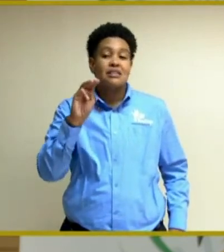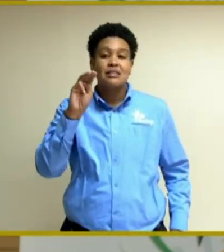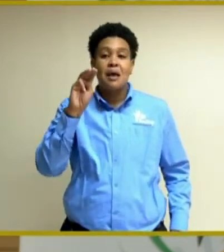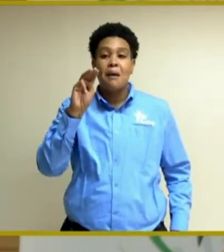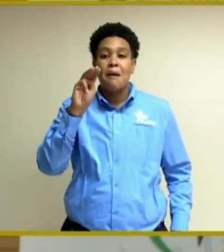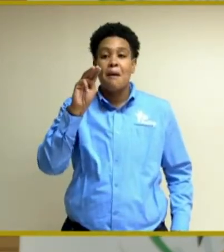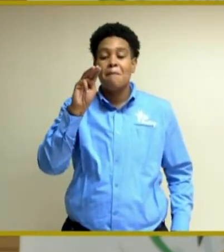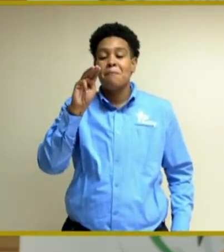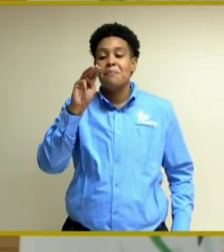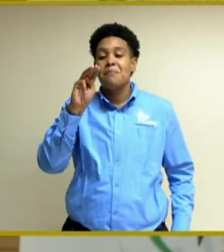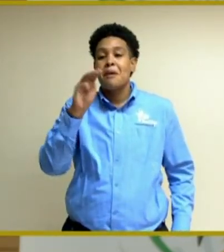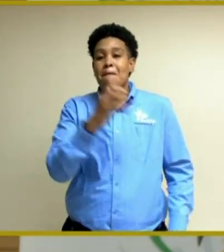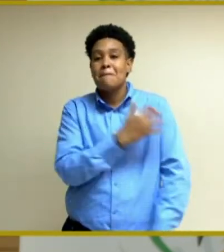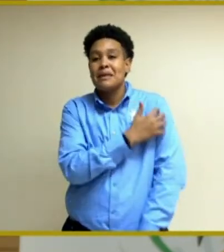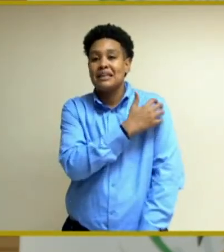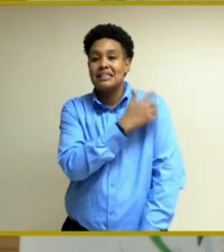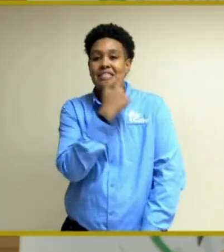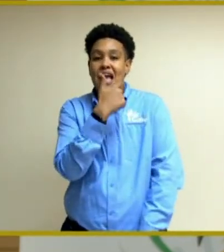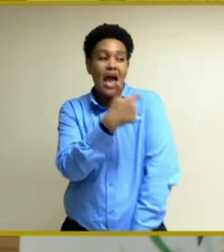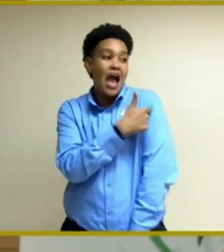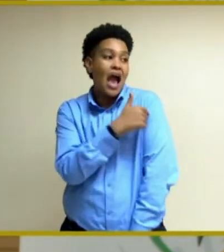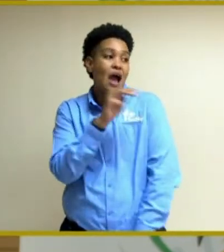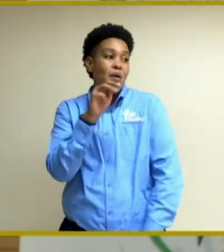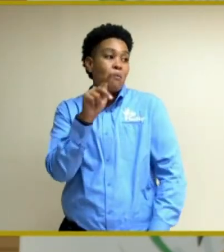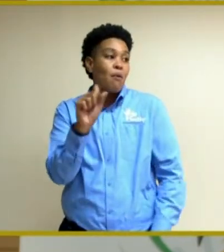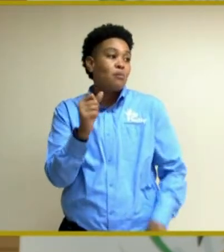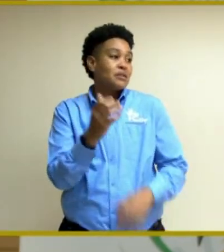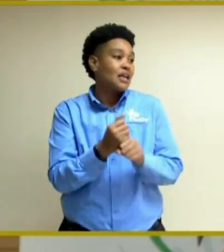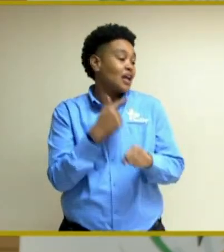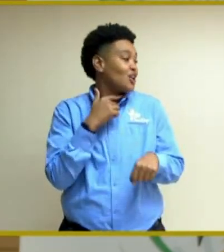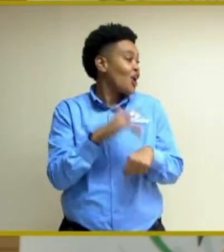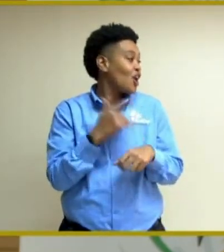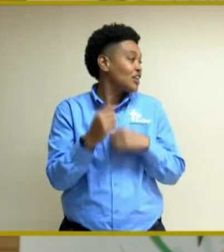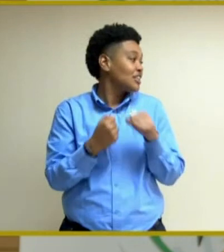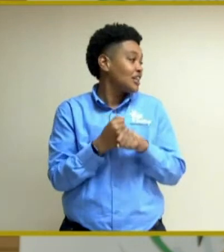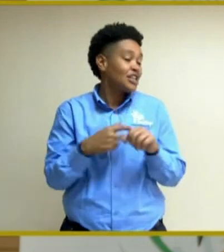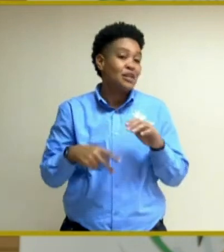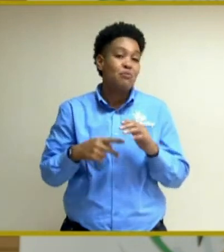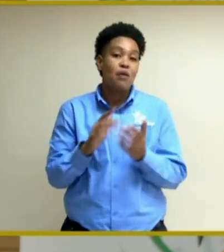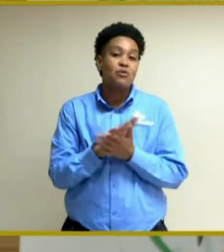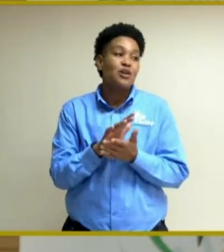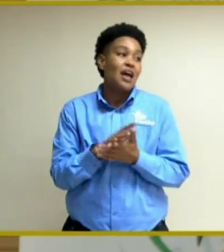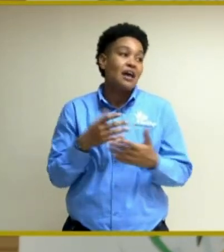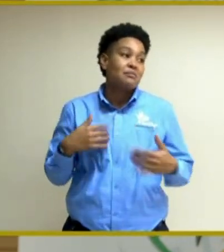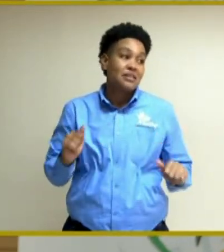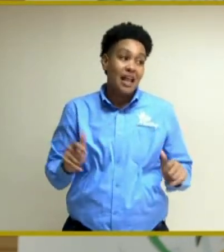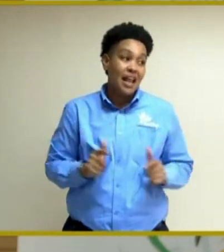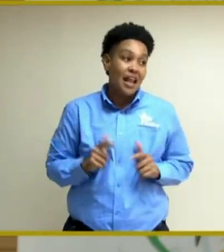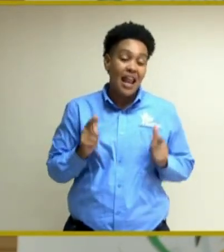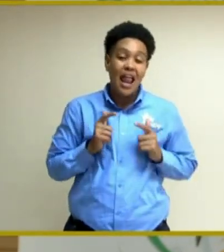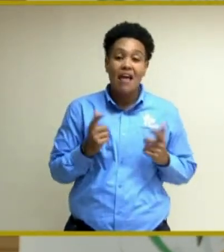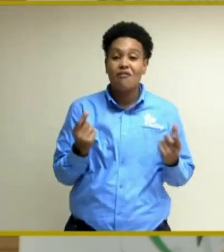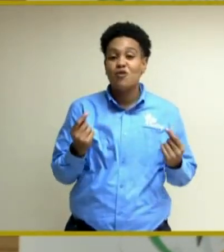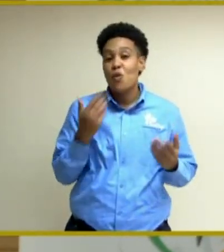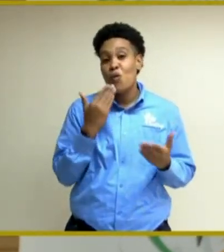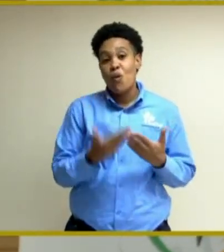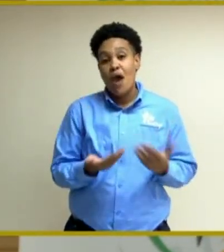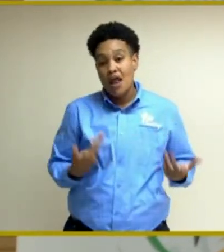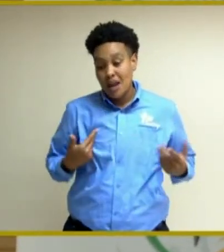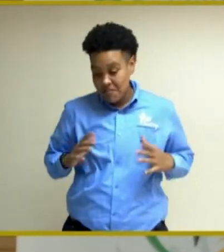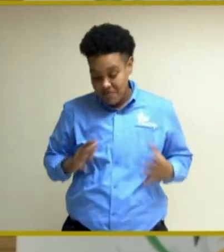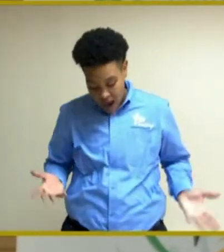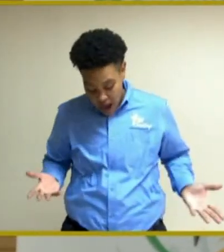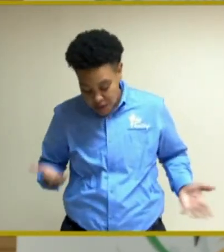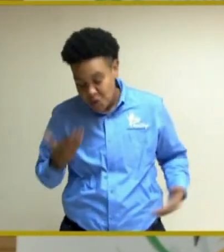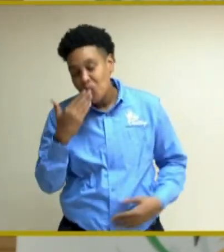jab that we all got in our early years in primary school. And I'm still here, right? And I think I'm doing all right.